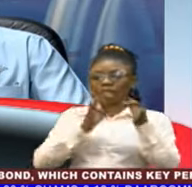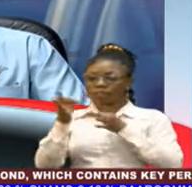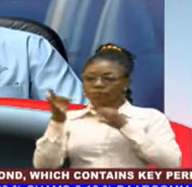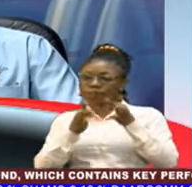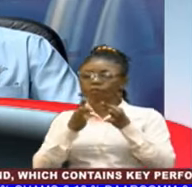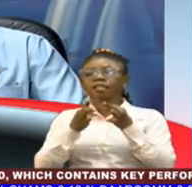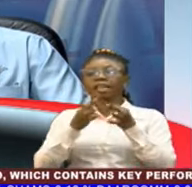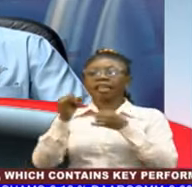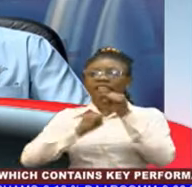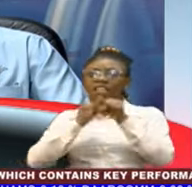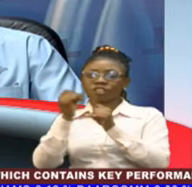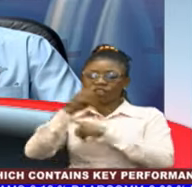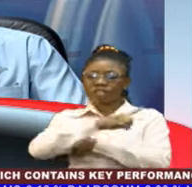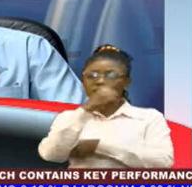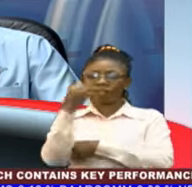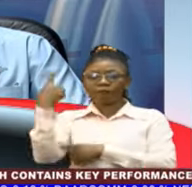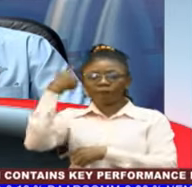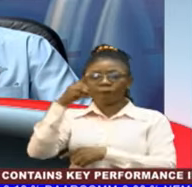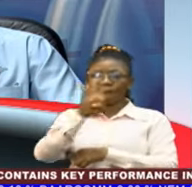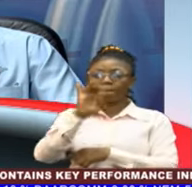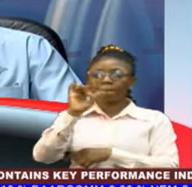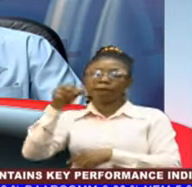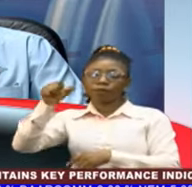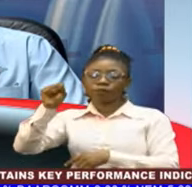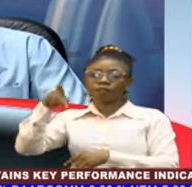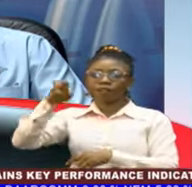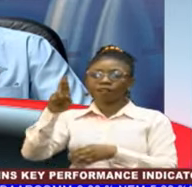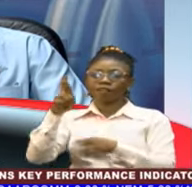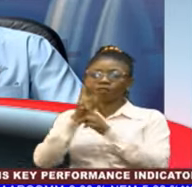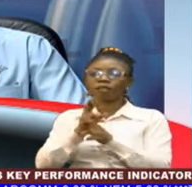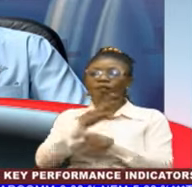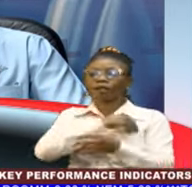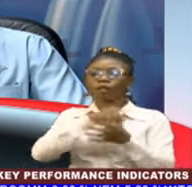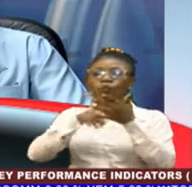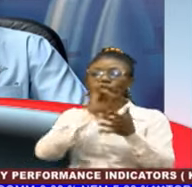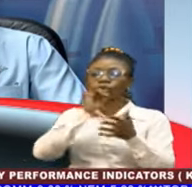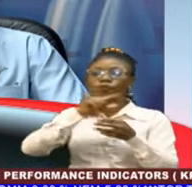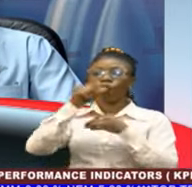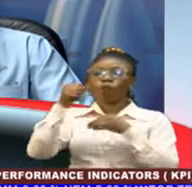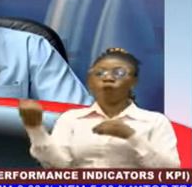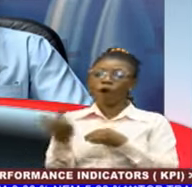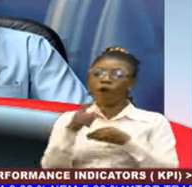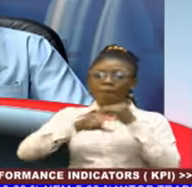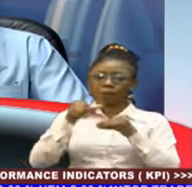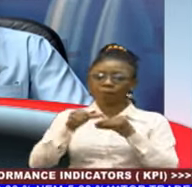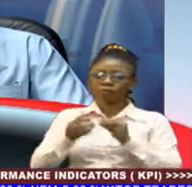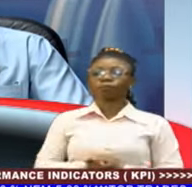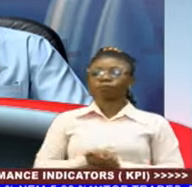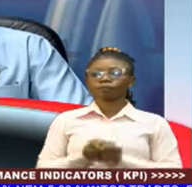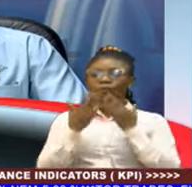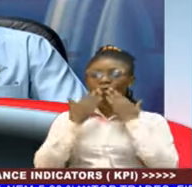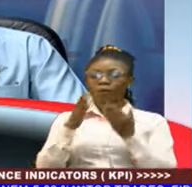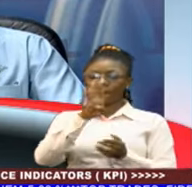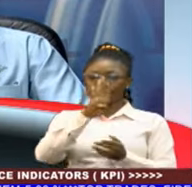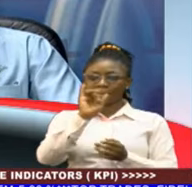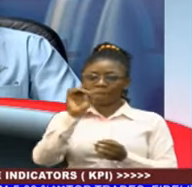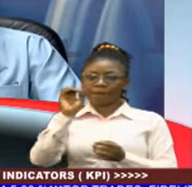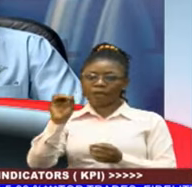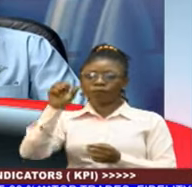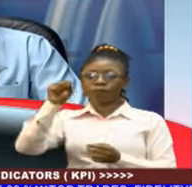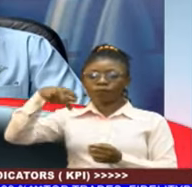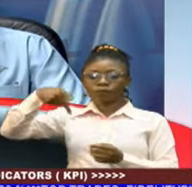International Day for Biosphere Reserves and what it is all about. All right. Thank you. Biosphere